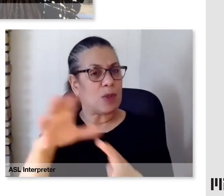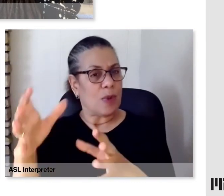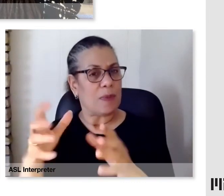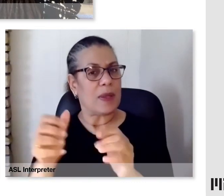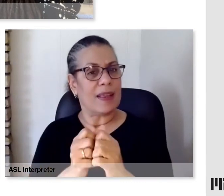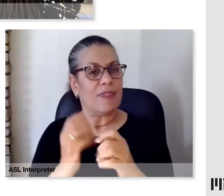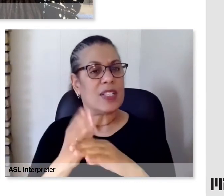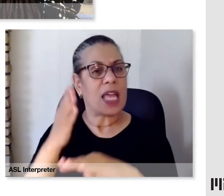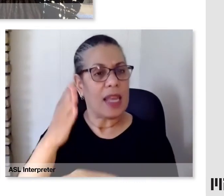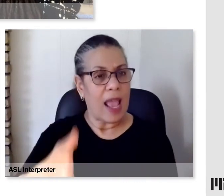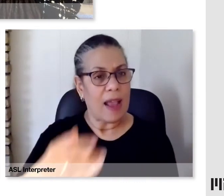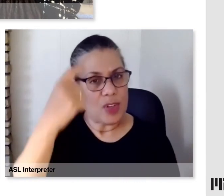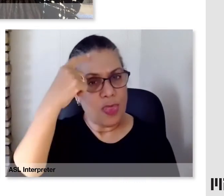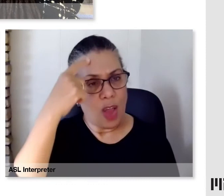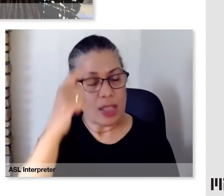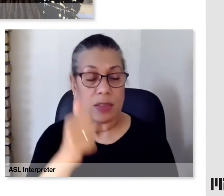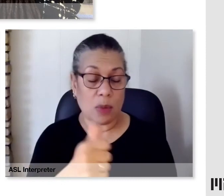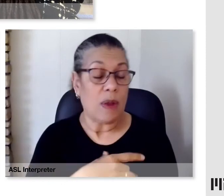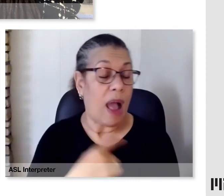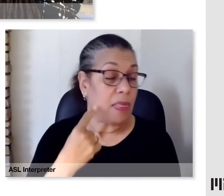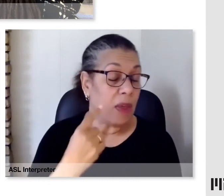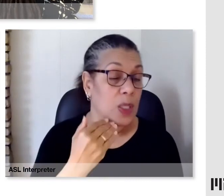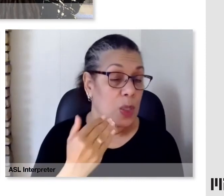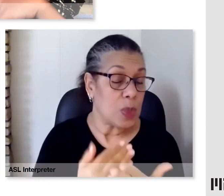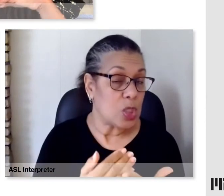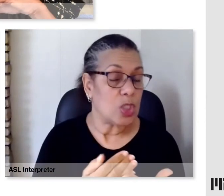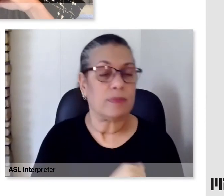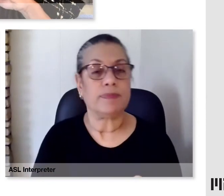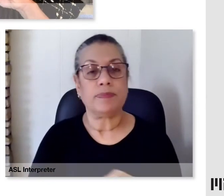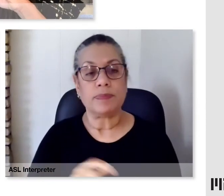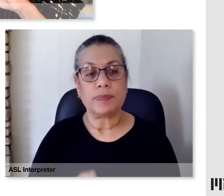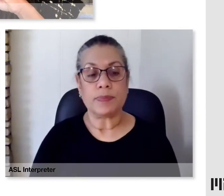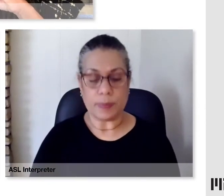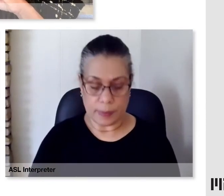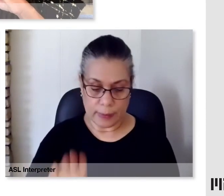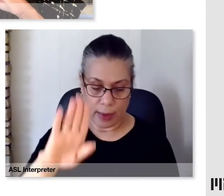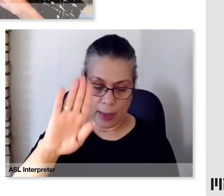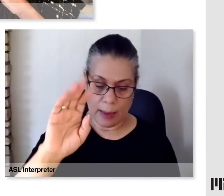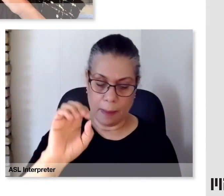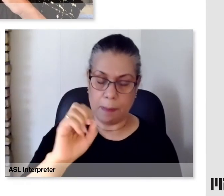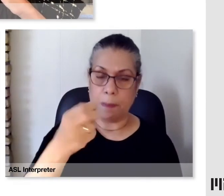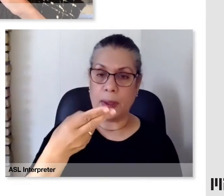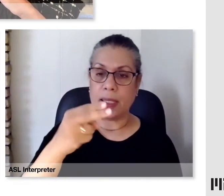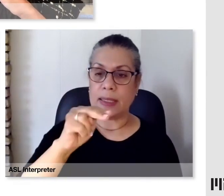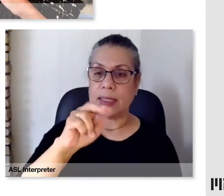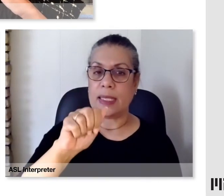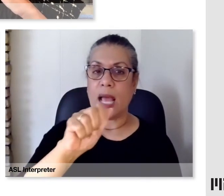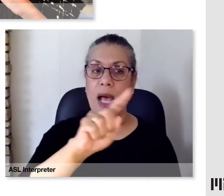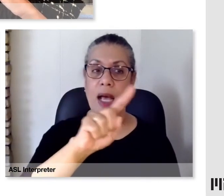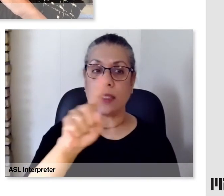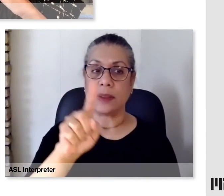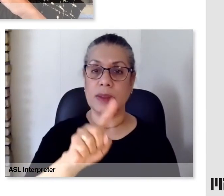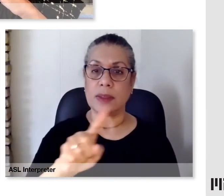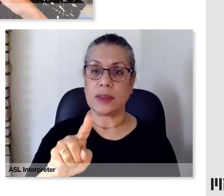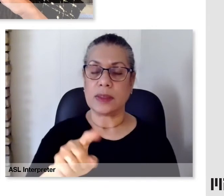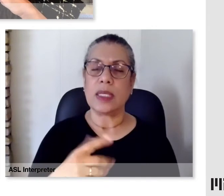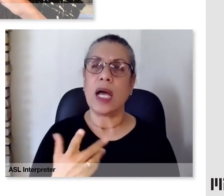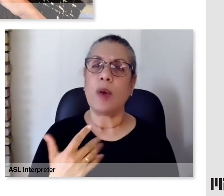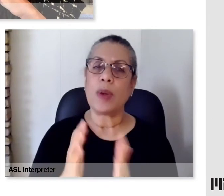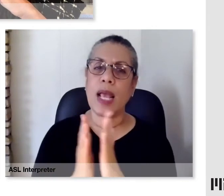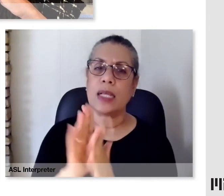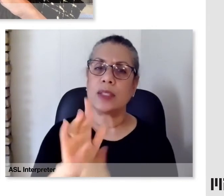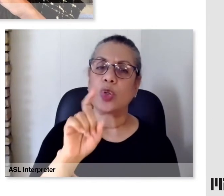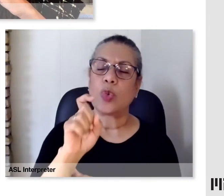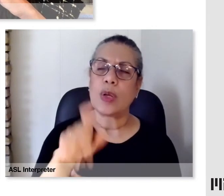afterthought. And so the next question is for Benaz, which is, I think, related to this idea of an instrumental view